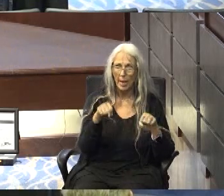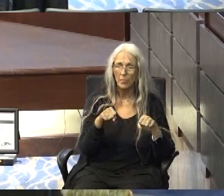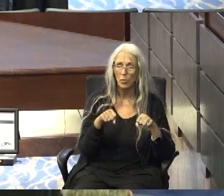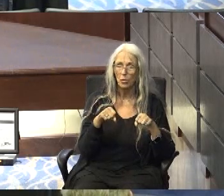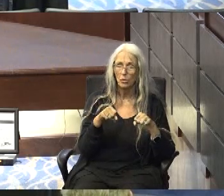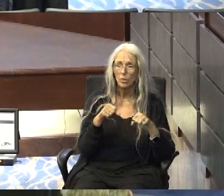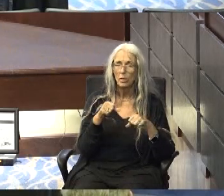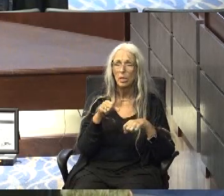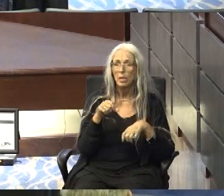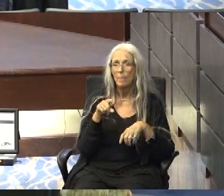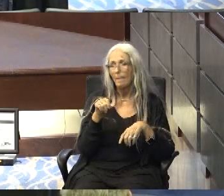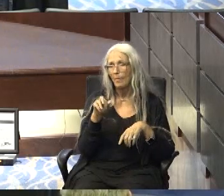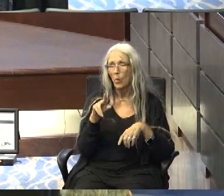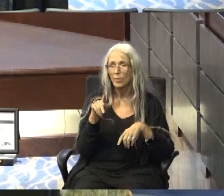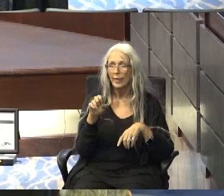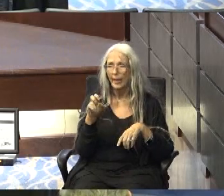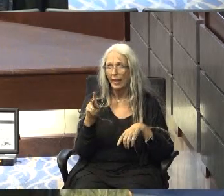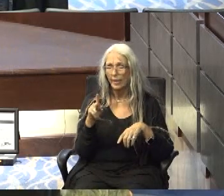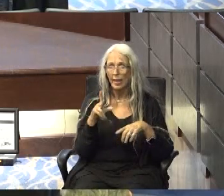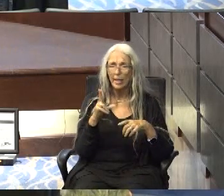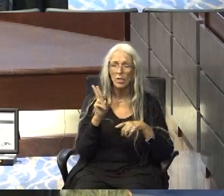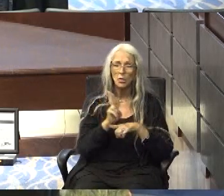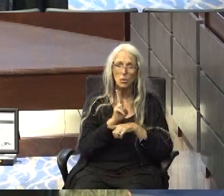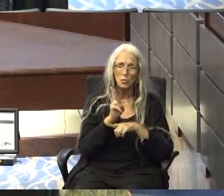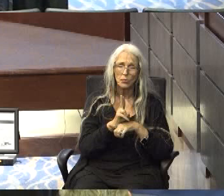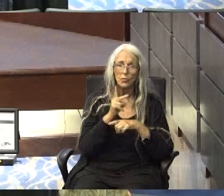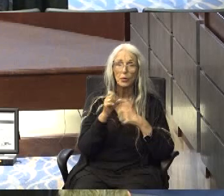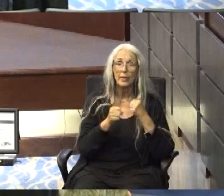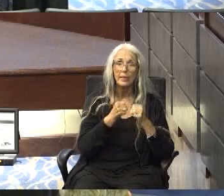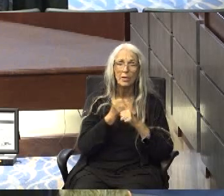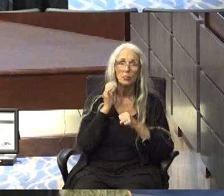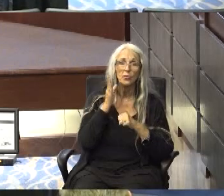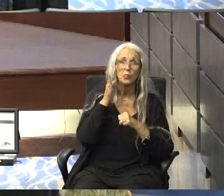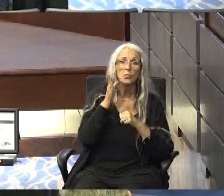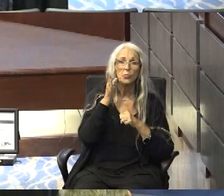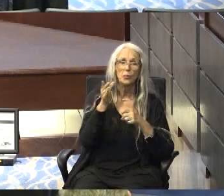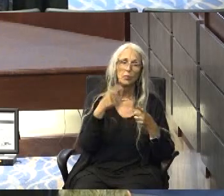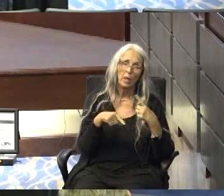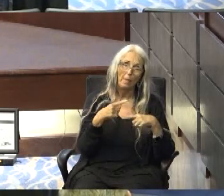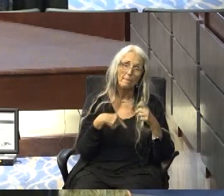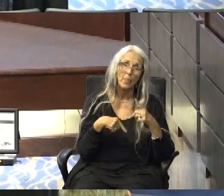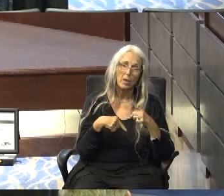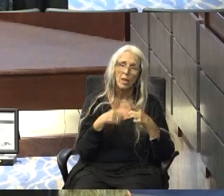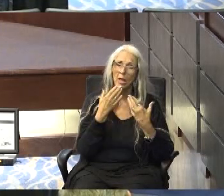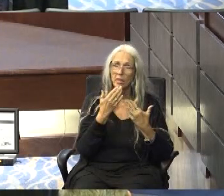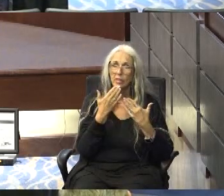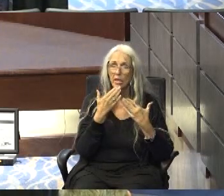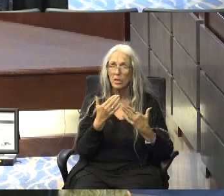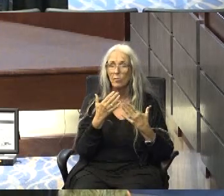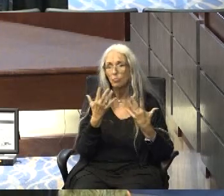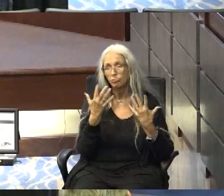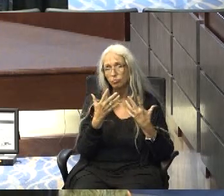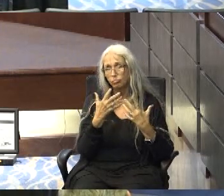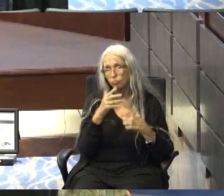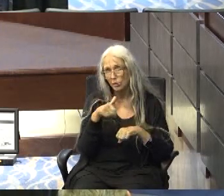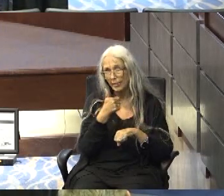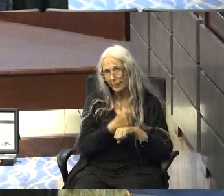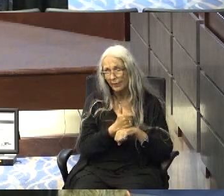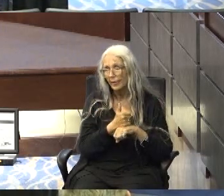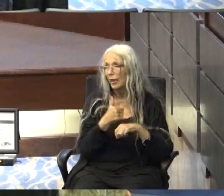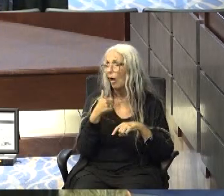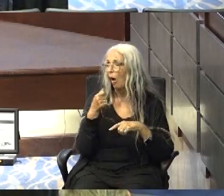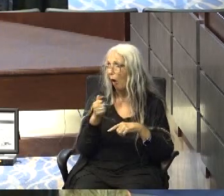partake in and utilize for years to come. So thank you guys for your work on this and putting this together. I know it's not easy getting even to this